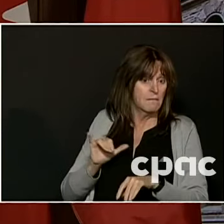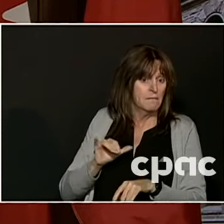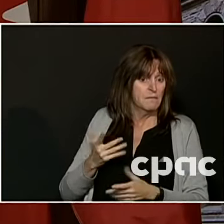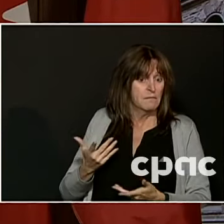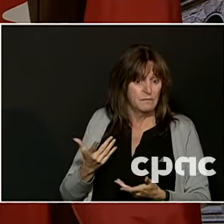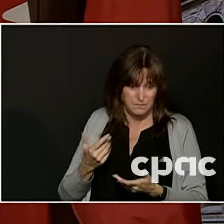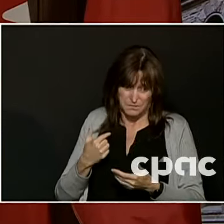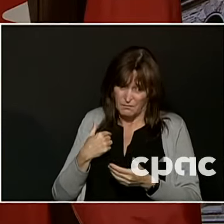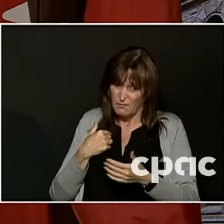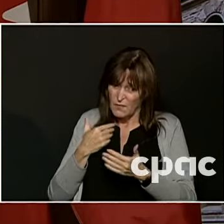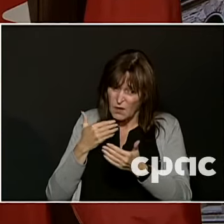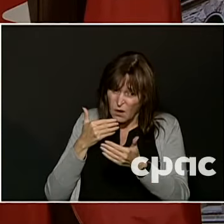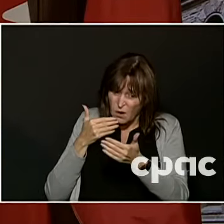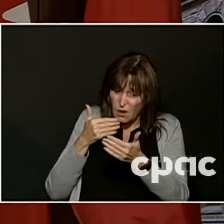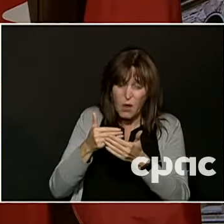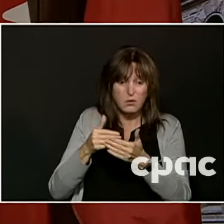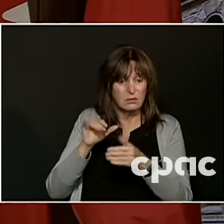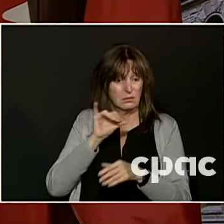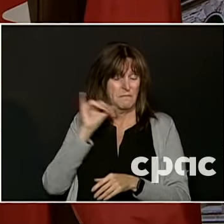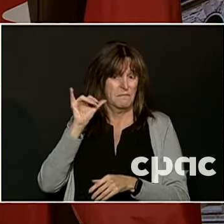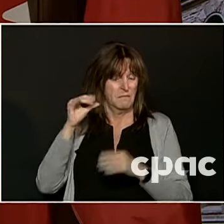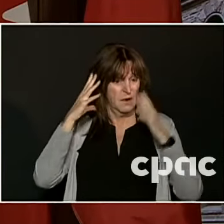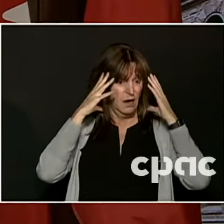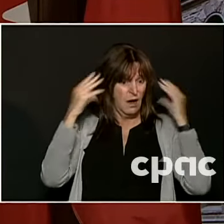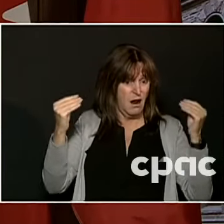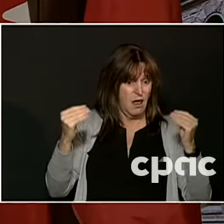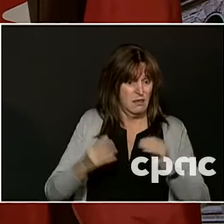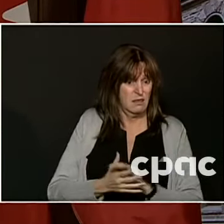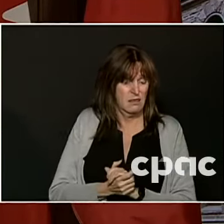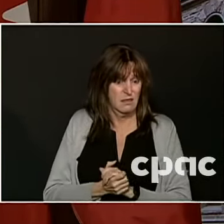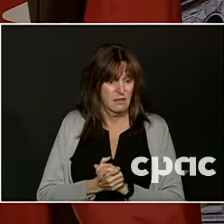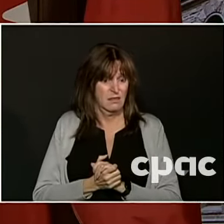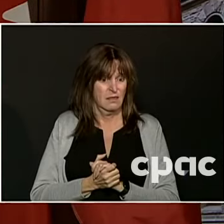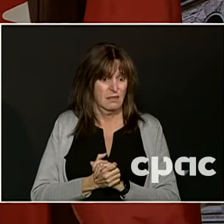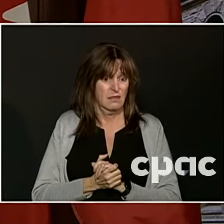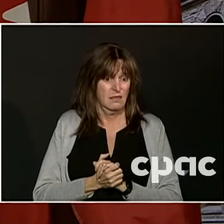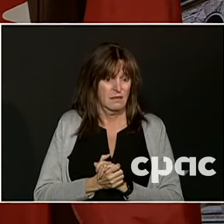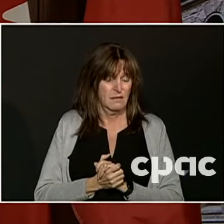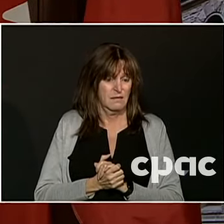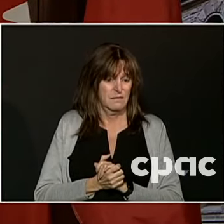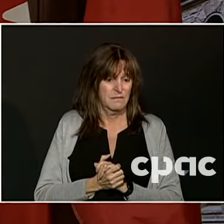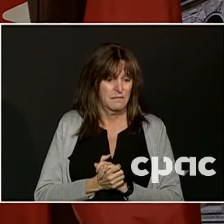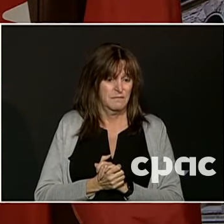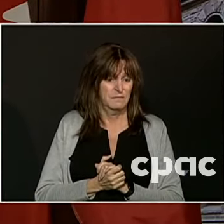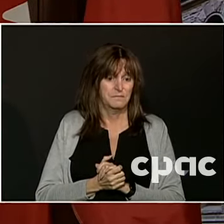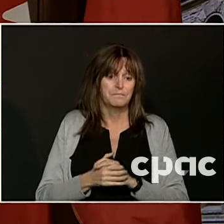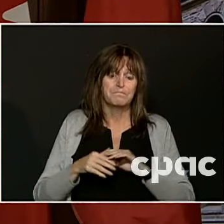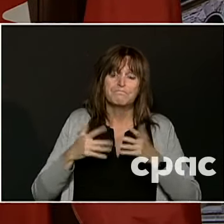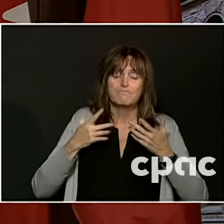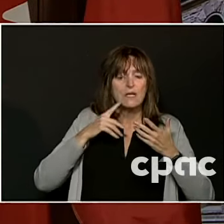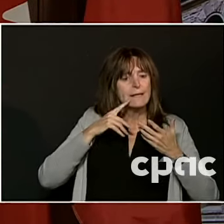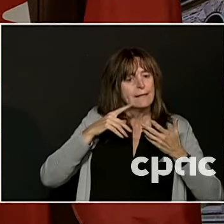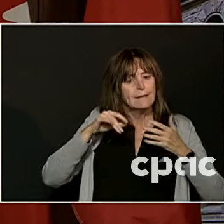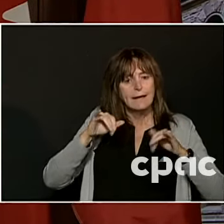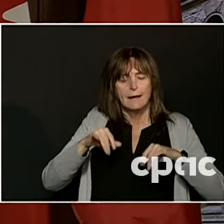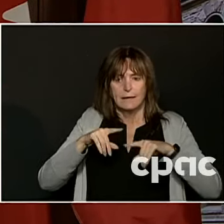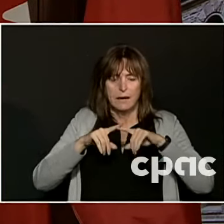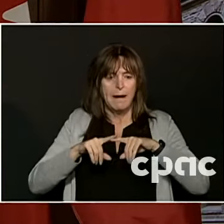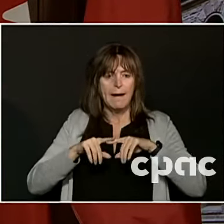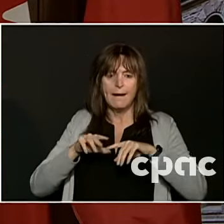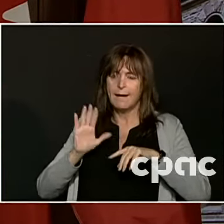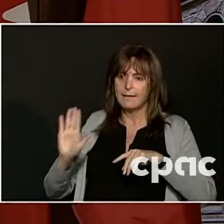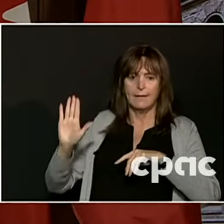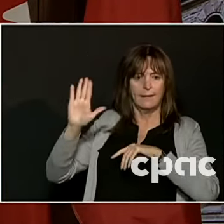are. It's always hard to compare countries. There's different population densities, there's different sets of public health